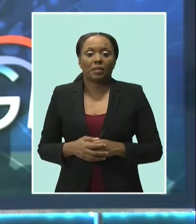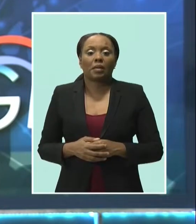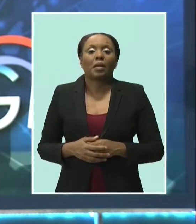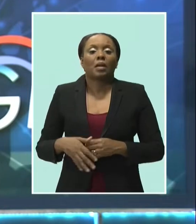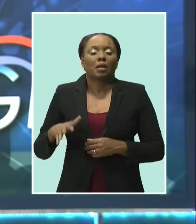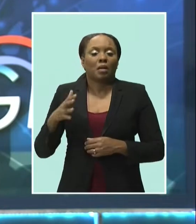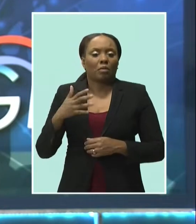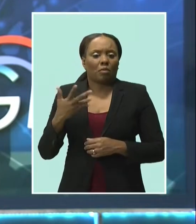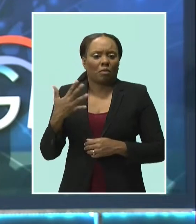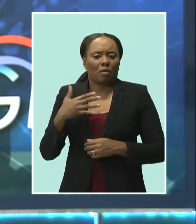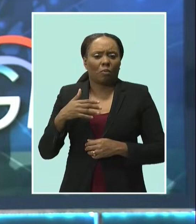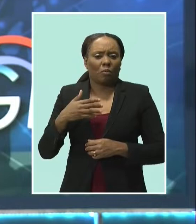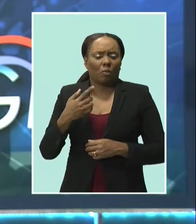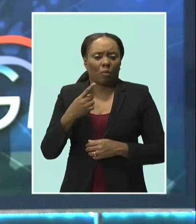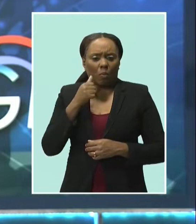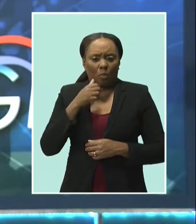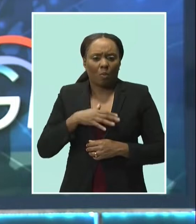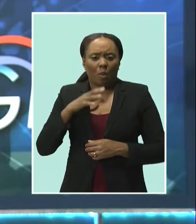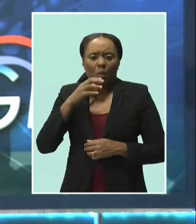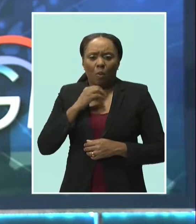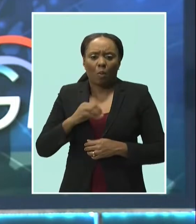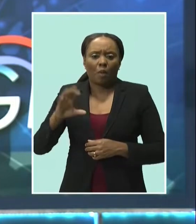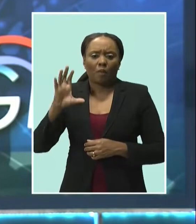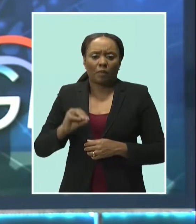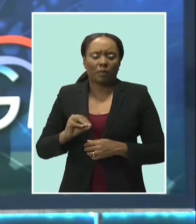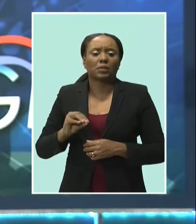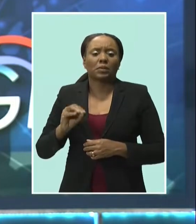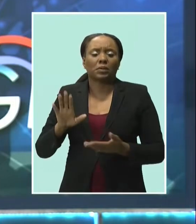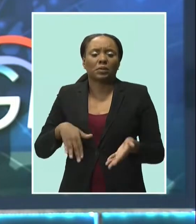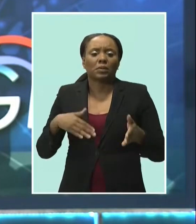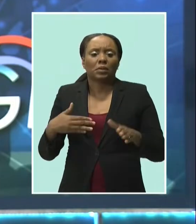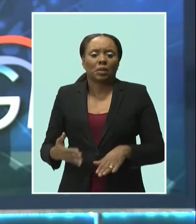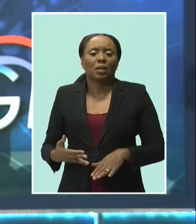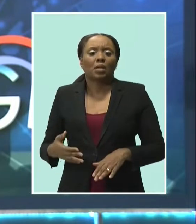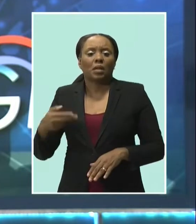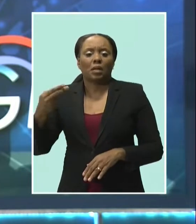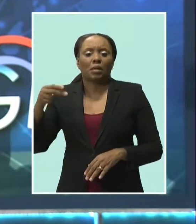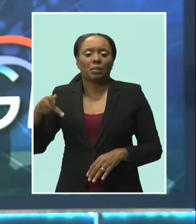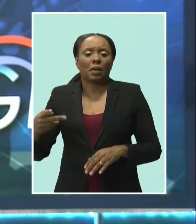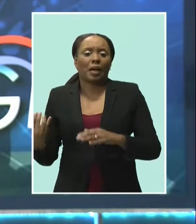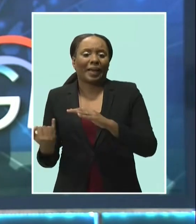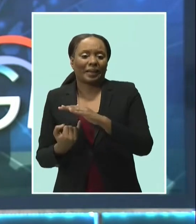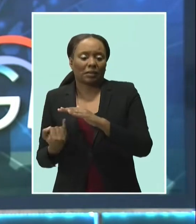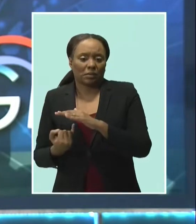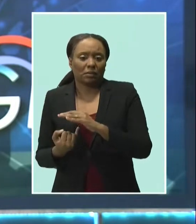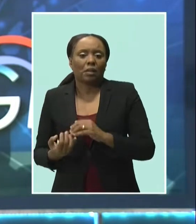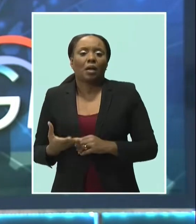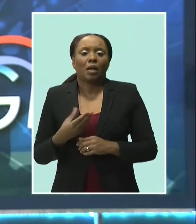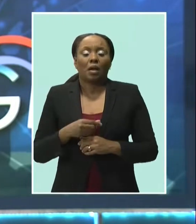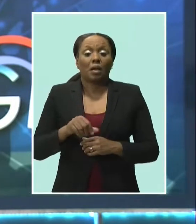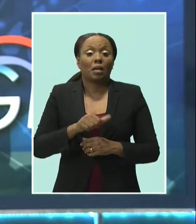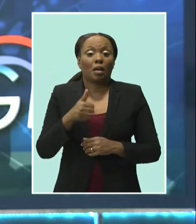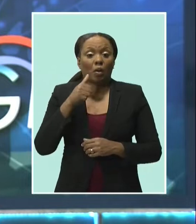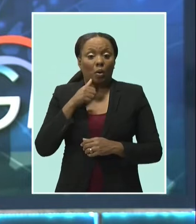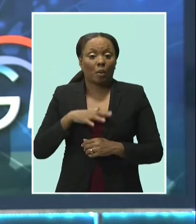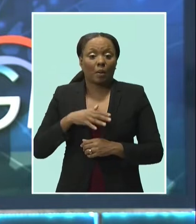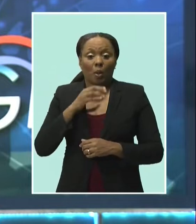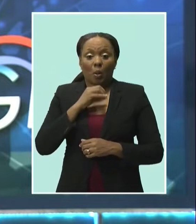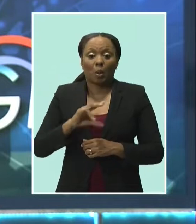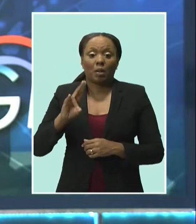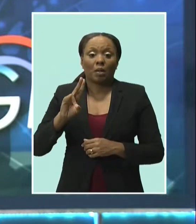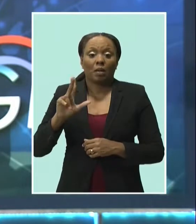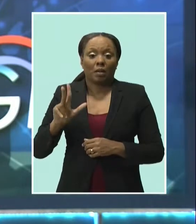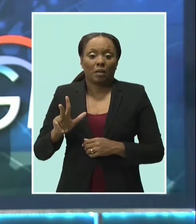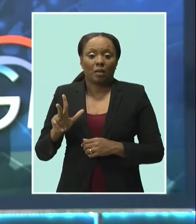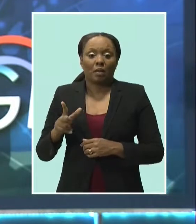reported. Among them, a 50-year-old woman who died at the Harrison Point Isolation Facility and a 73-year-old woman who died in the